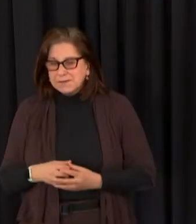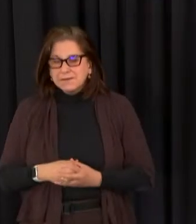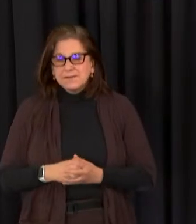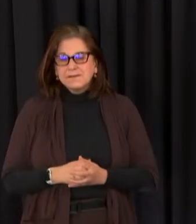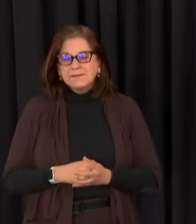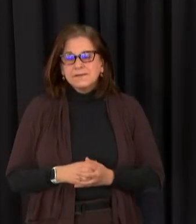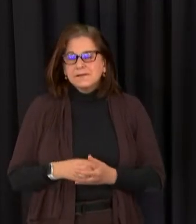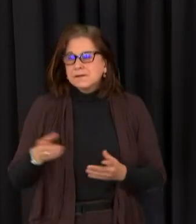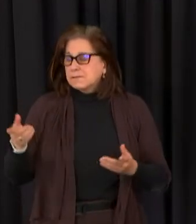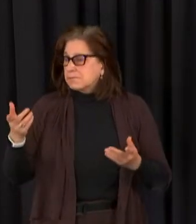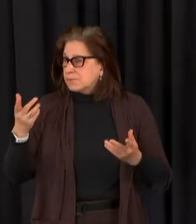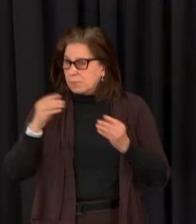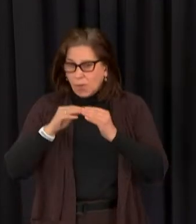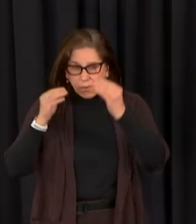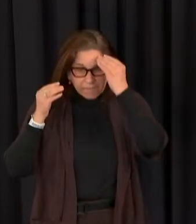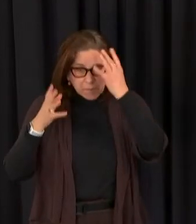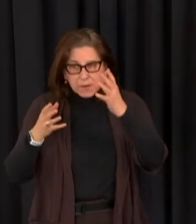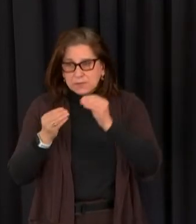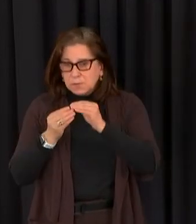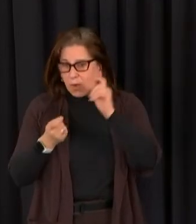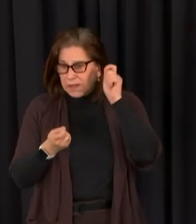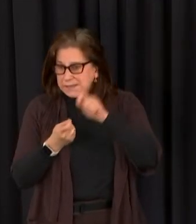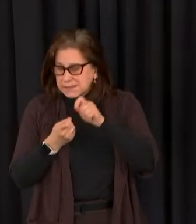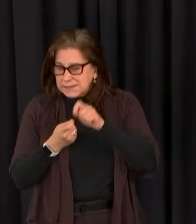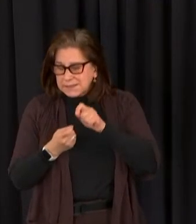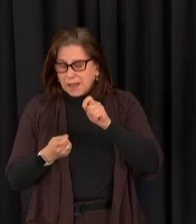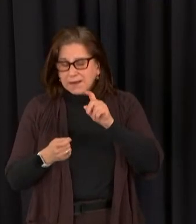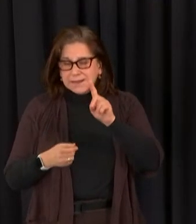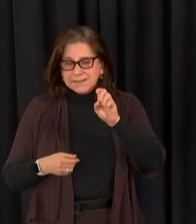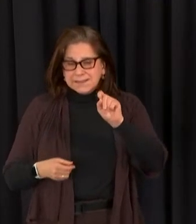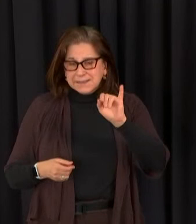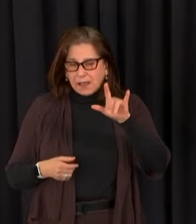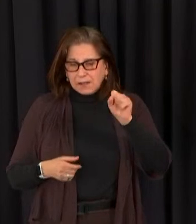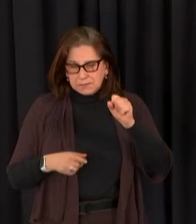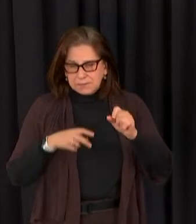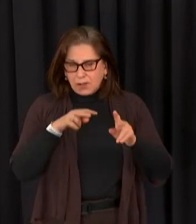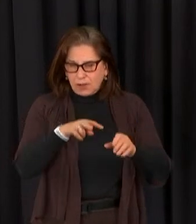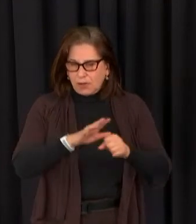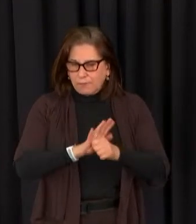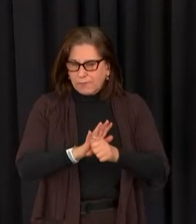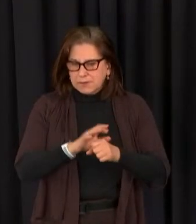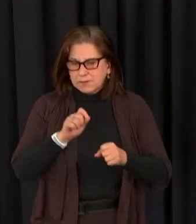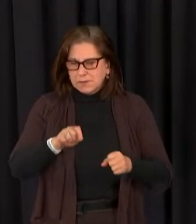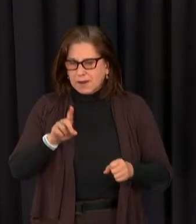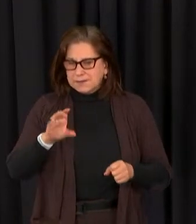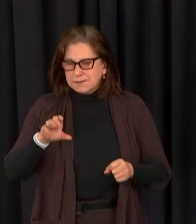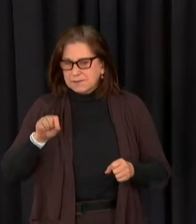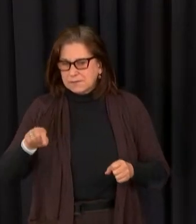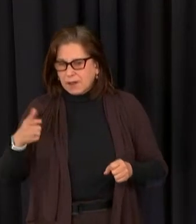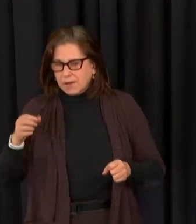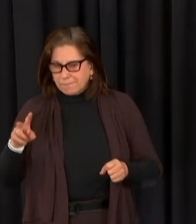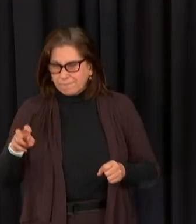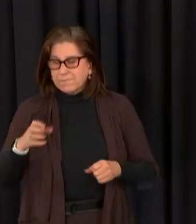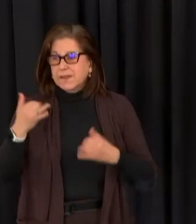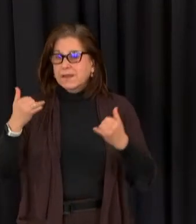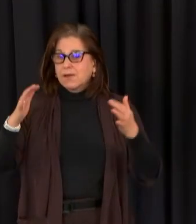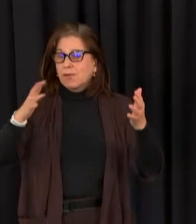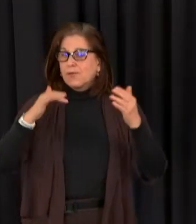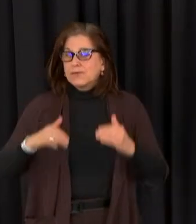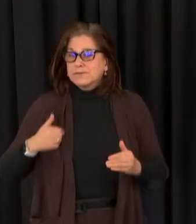coronavirus.dc.gov. We also display our vaccine distribution